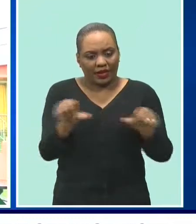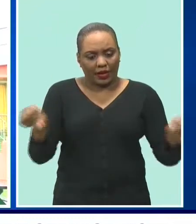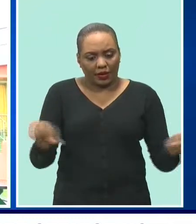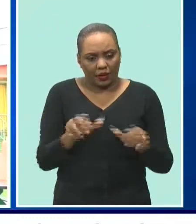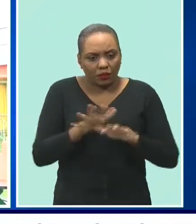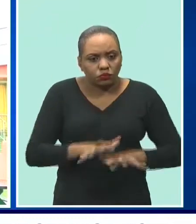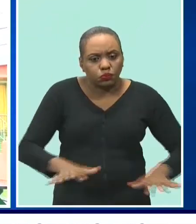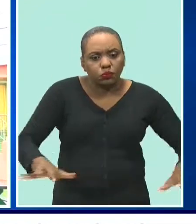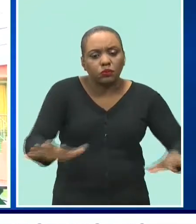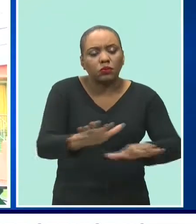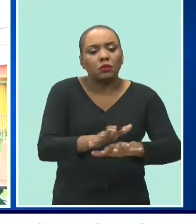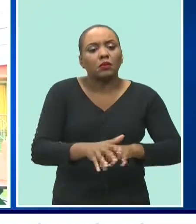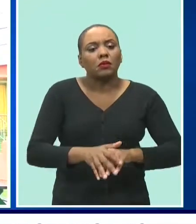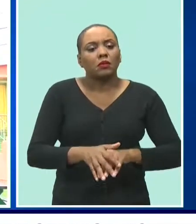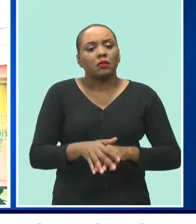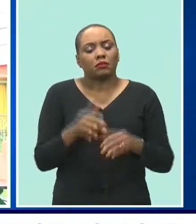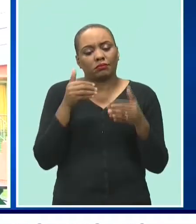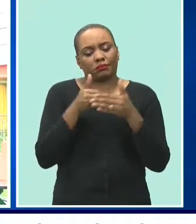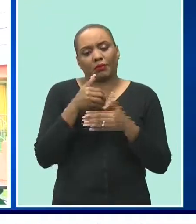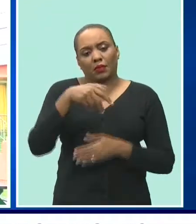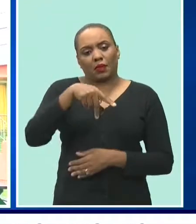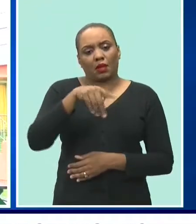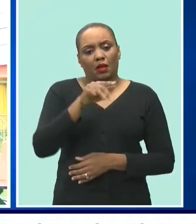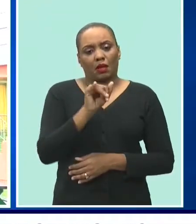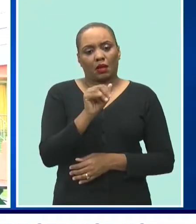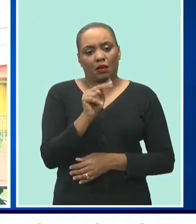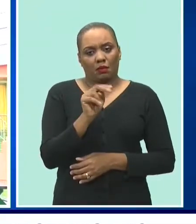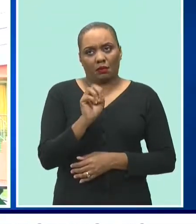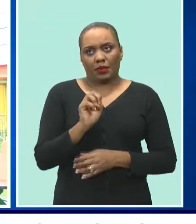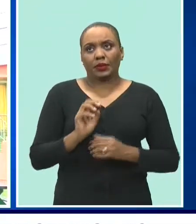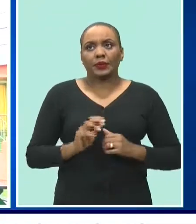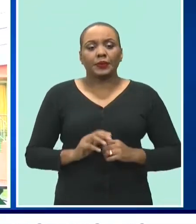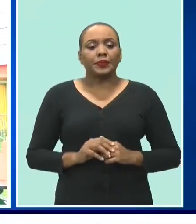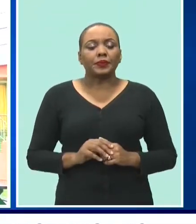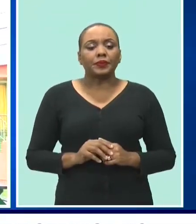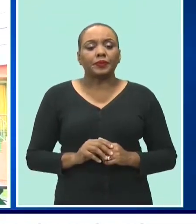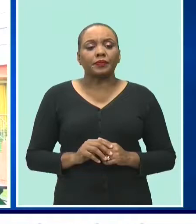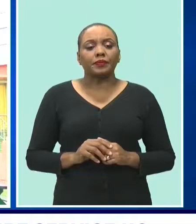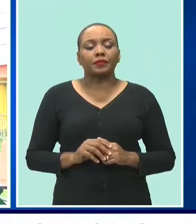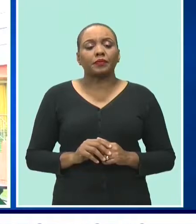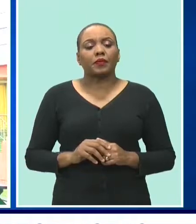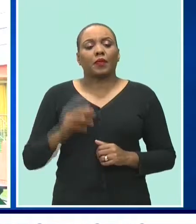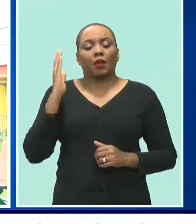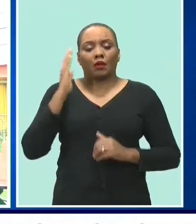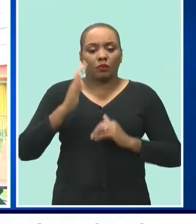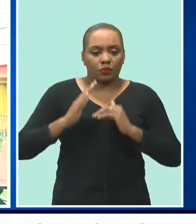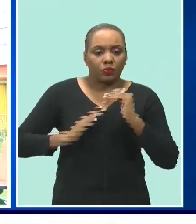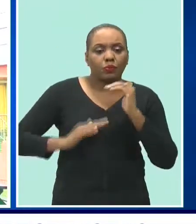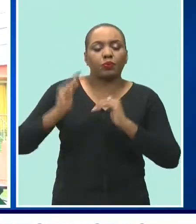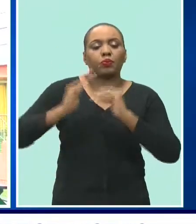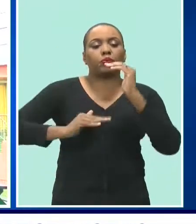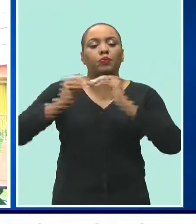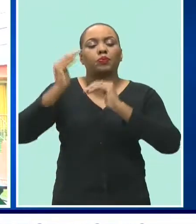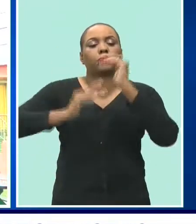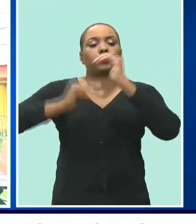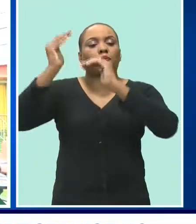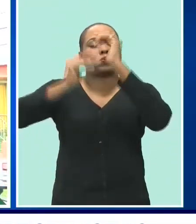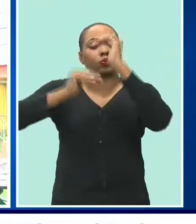in the Pine, Prince Road, which will accommodate the construction of the fire